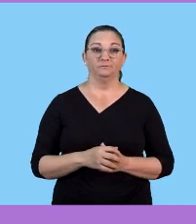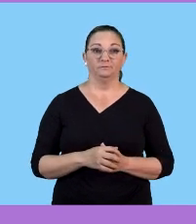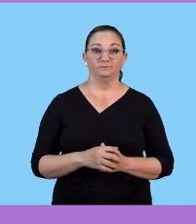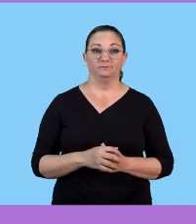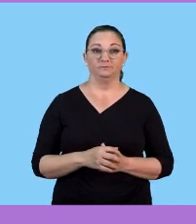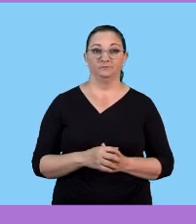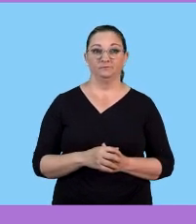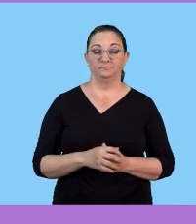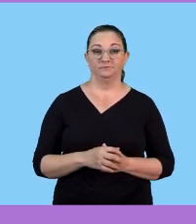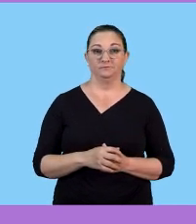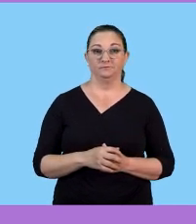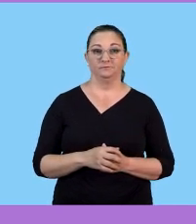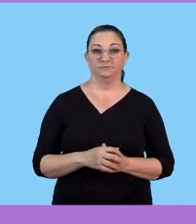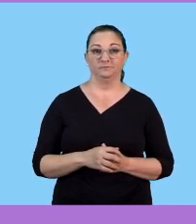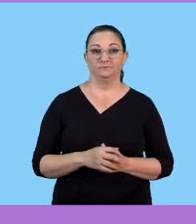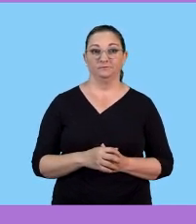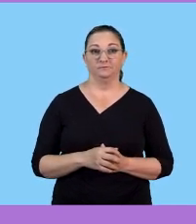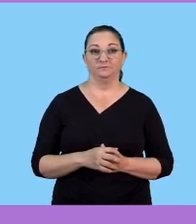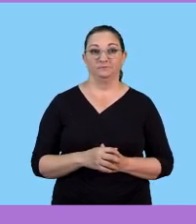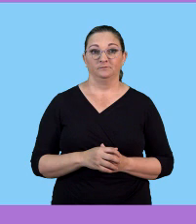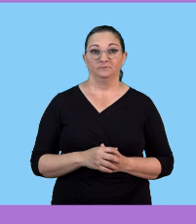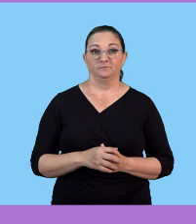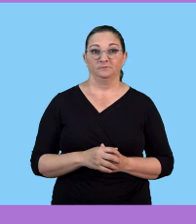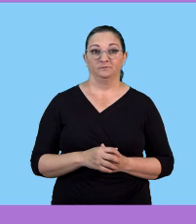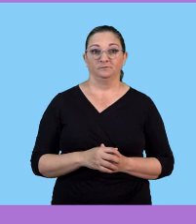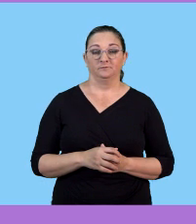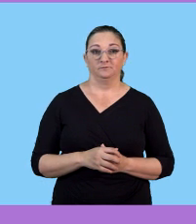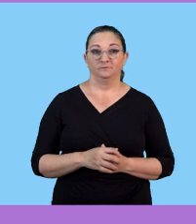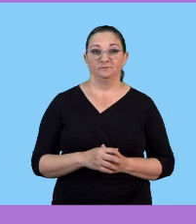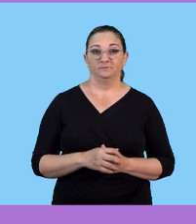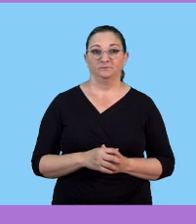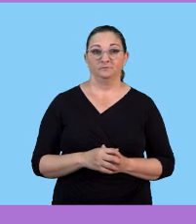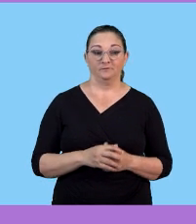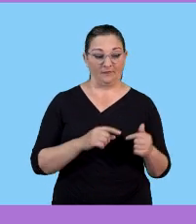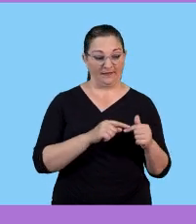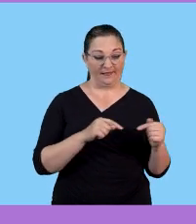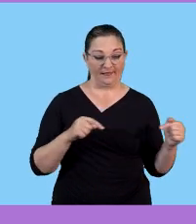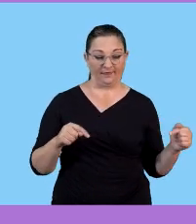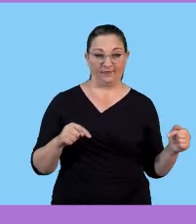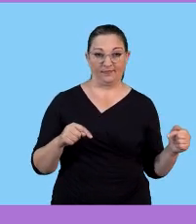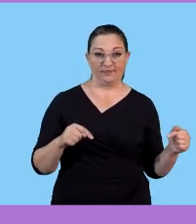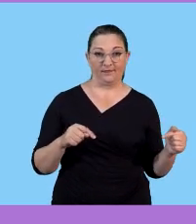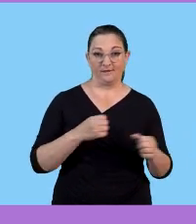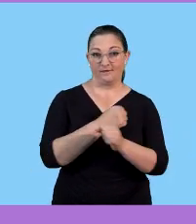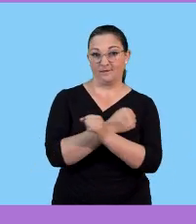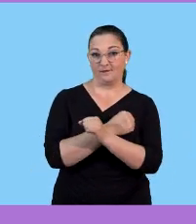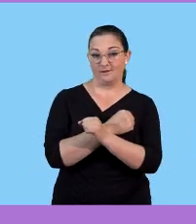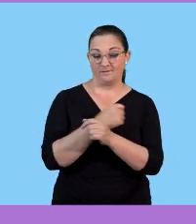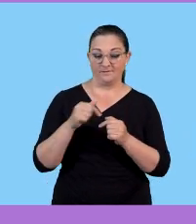we say the length times the width, and that gave me